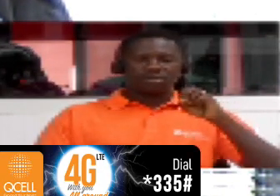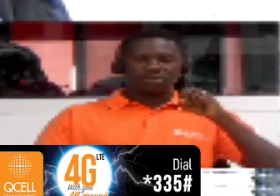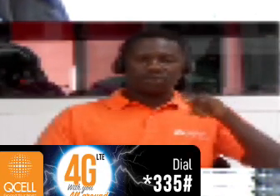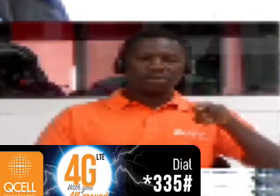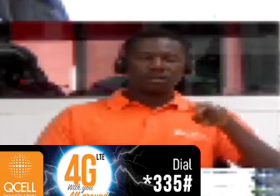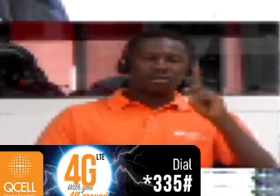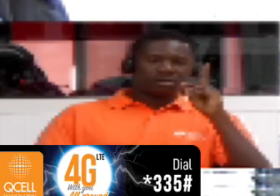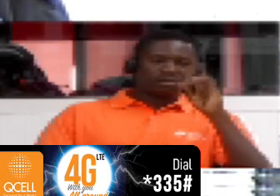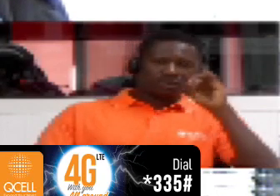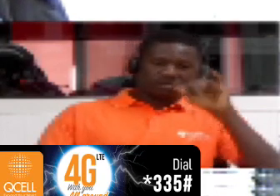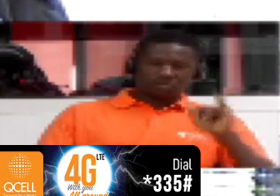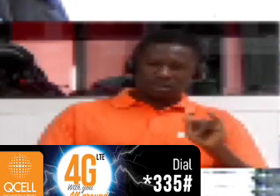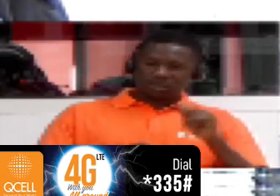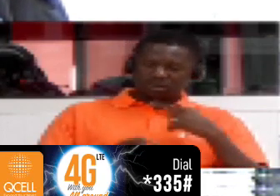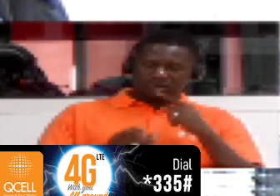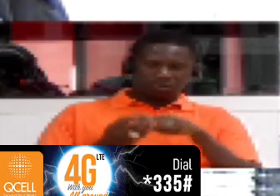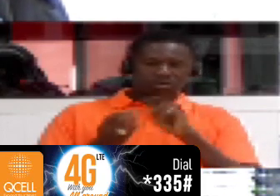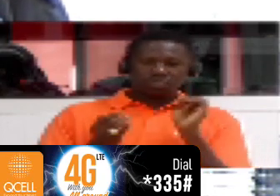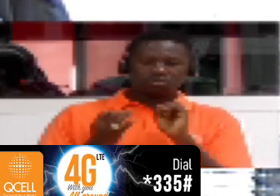up.